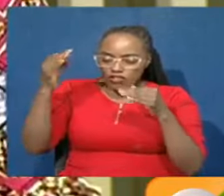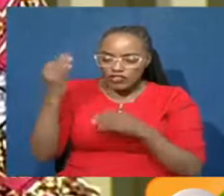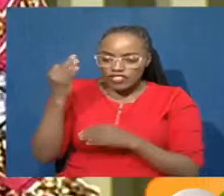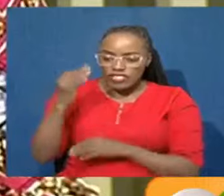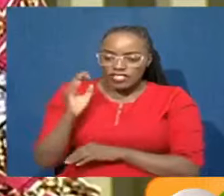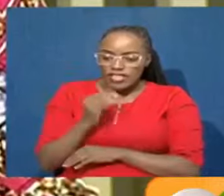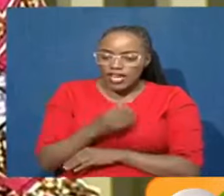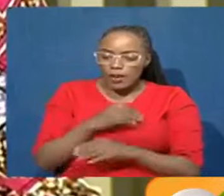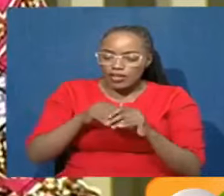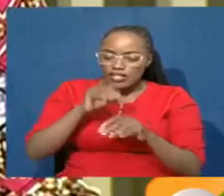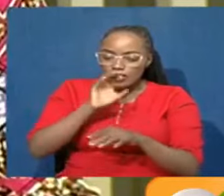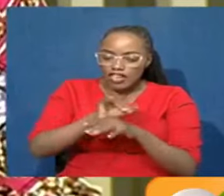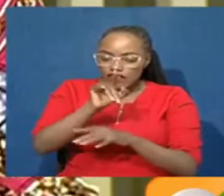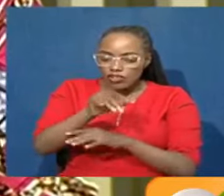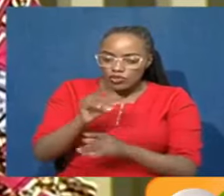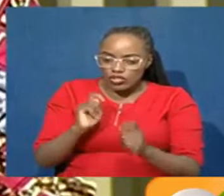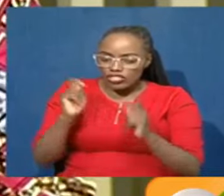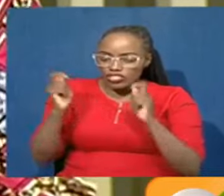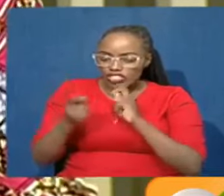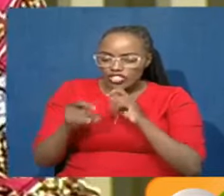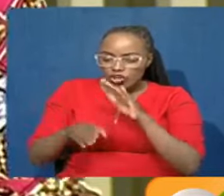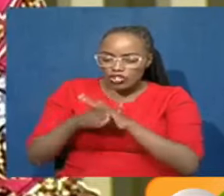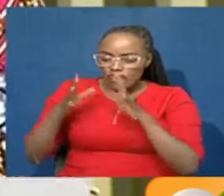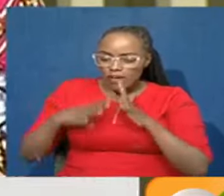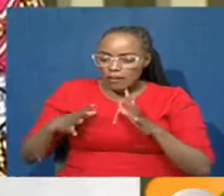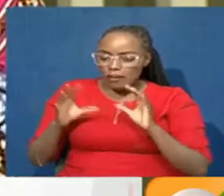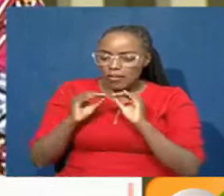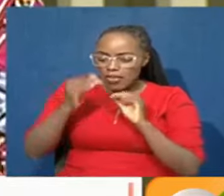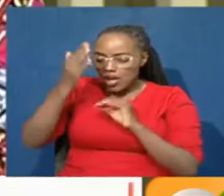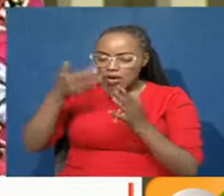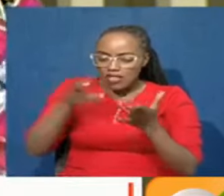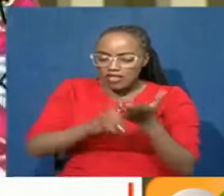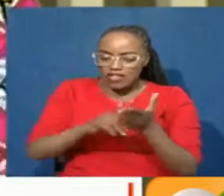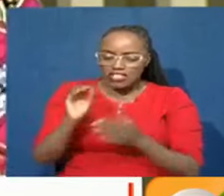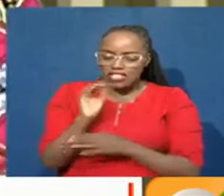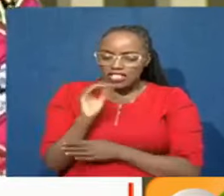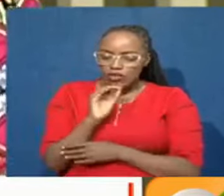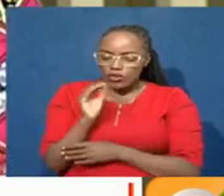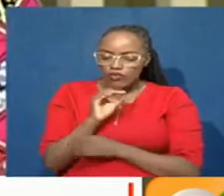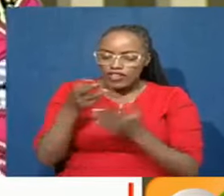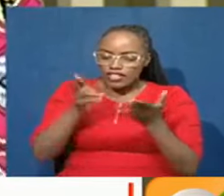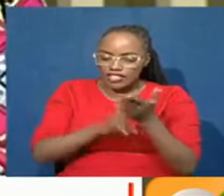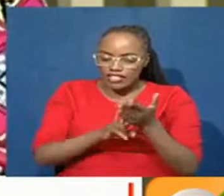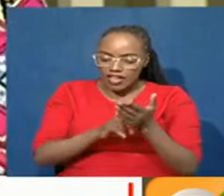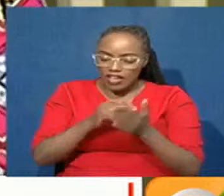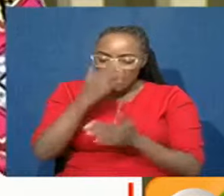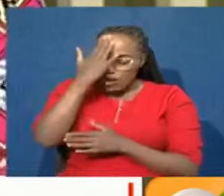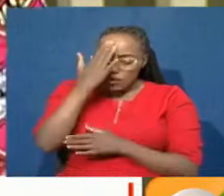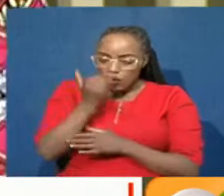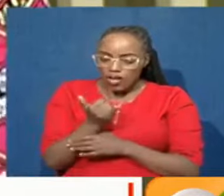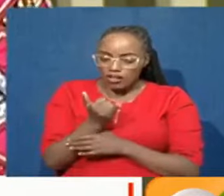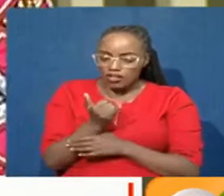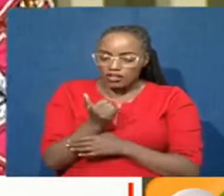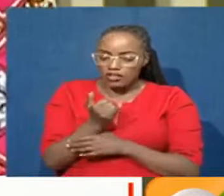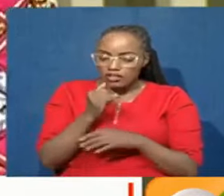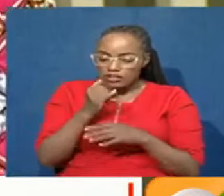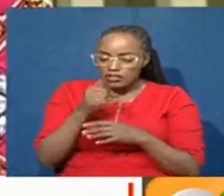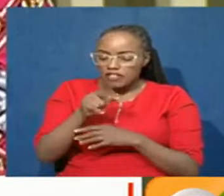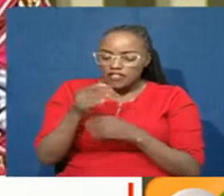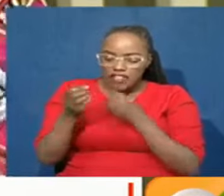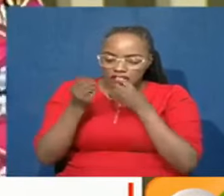charges is do not turn away anybody because they've not registered. Register them, because their details are